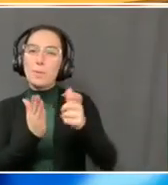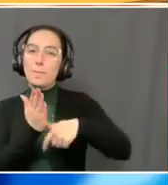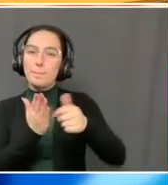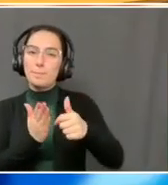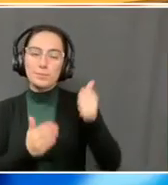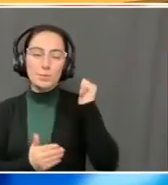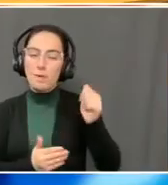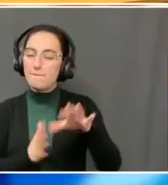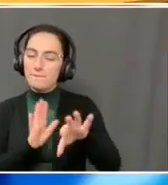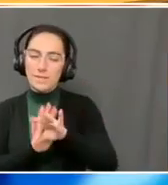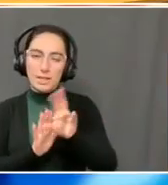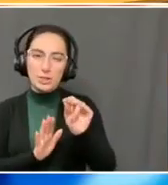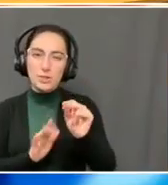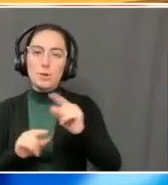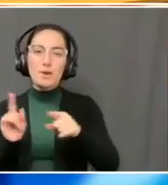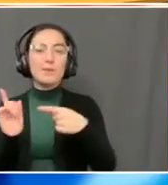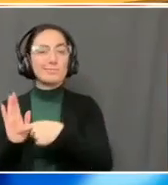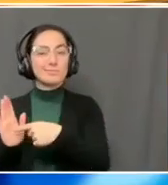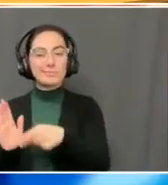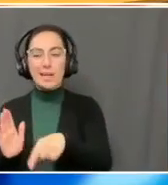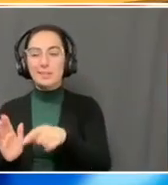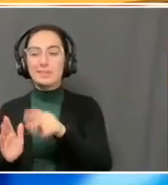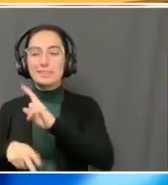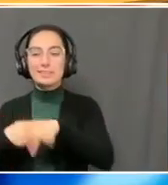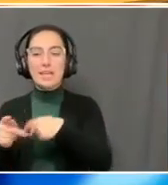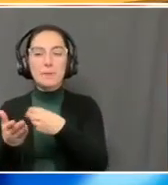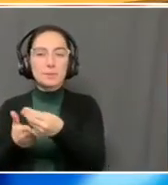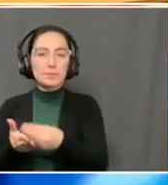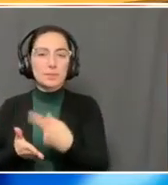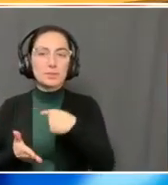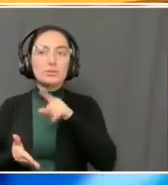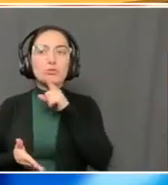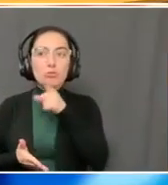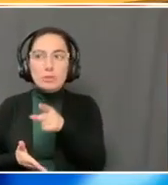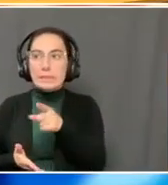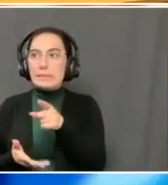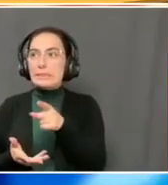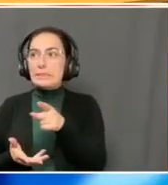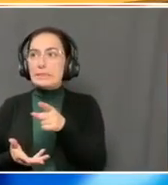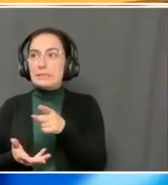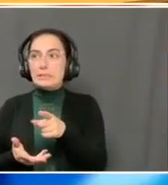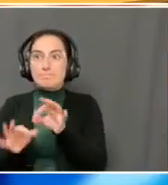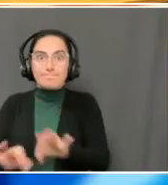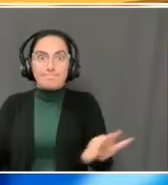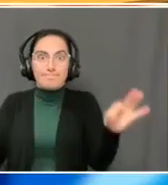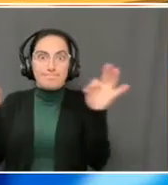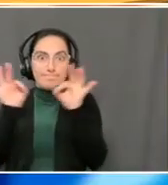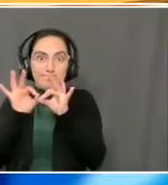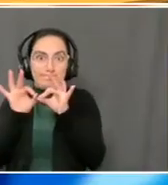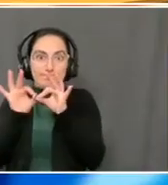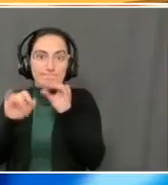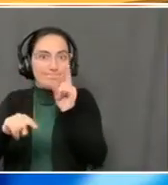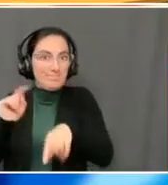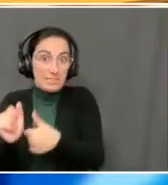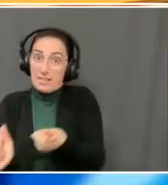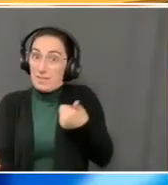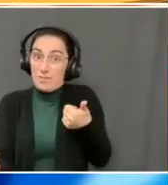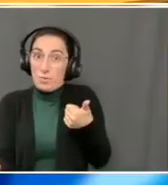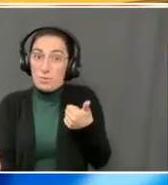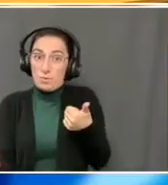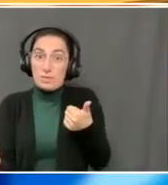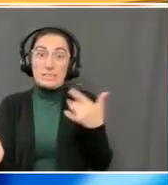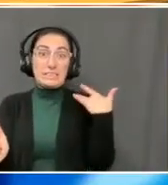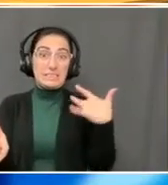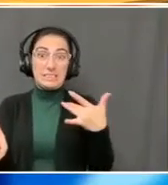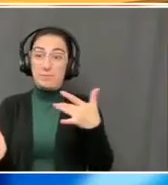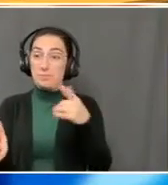but it represents the types of spending that really are essential and really typically cannot be